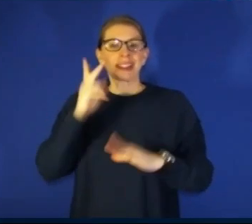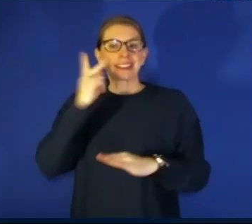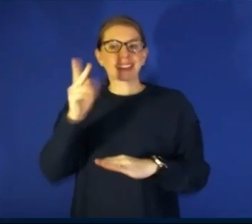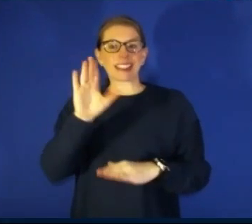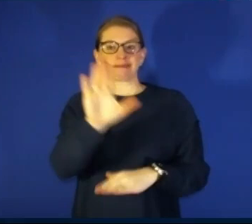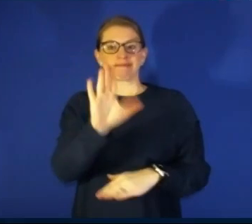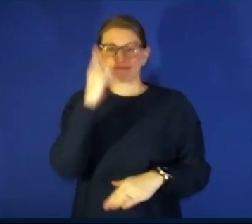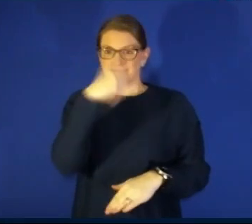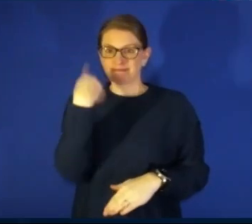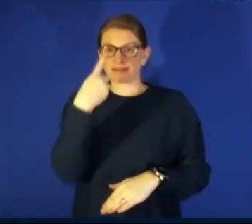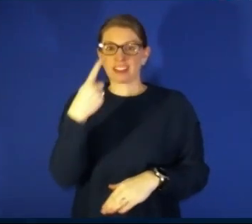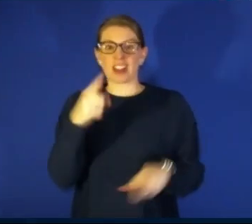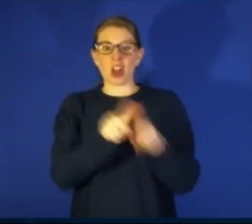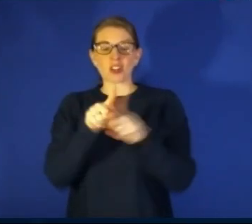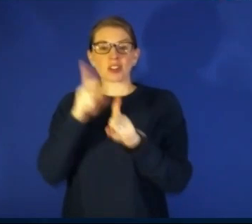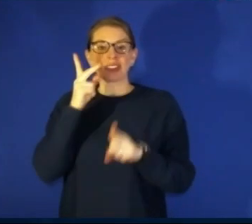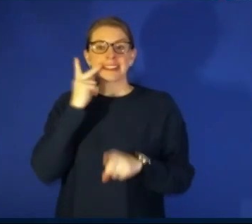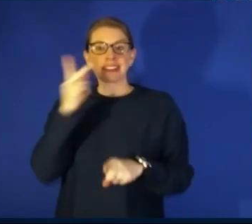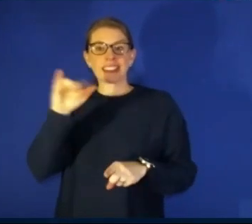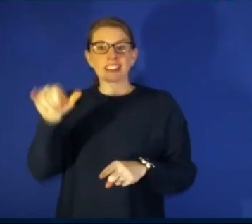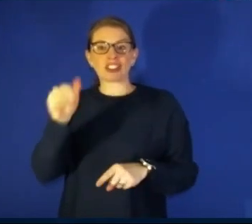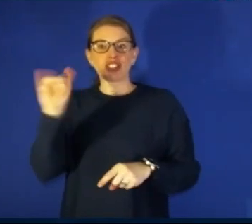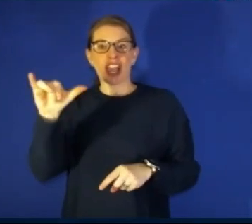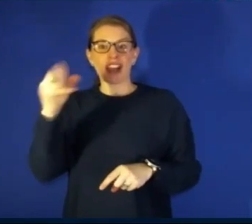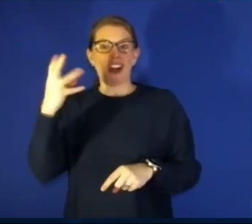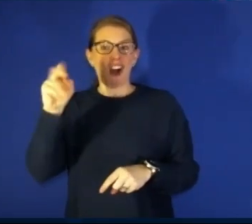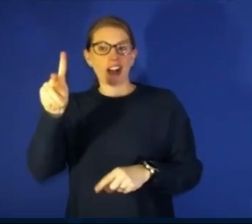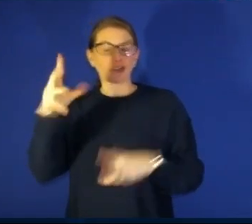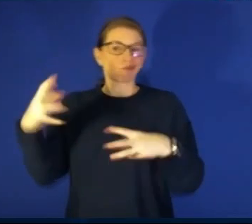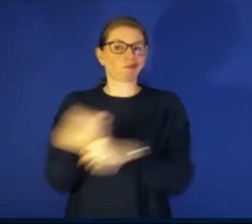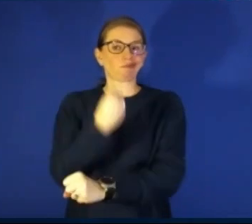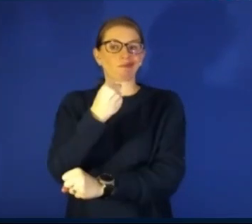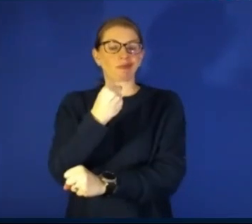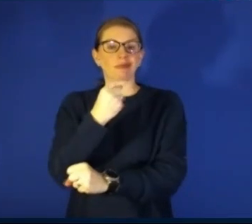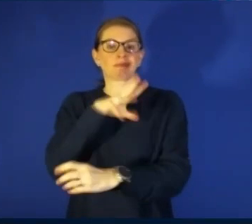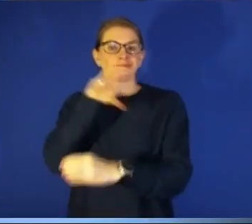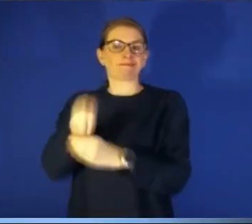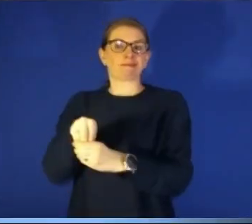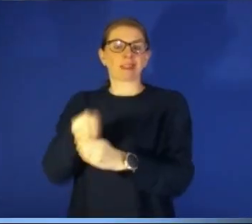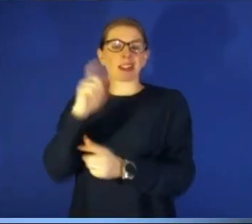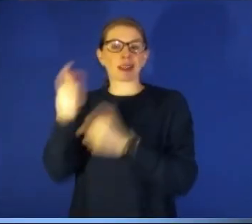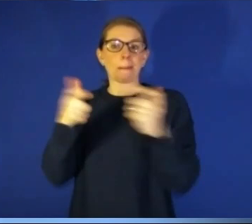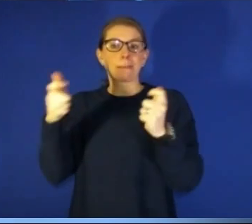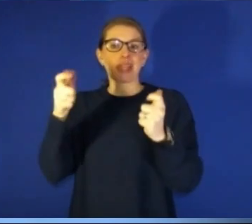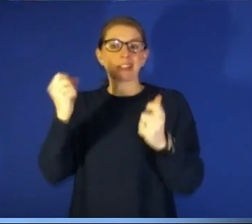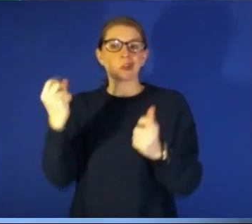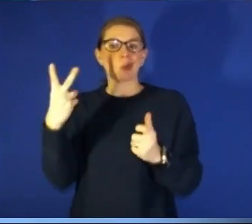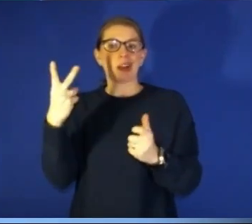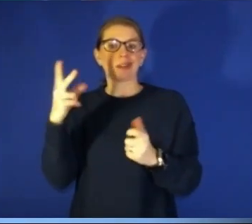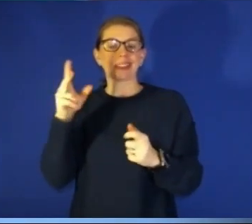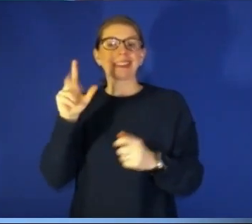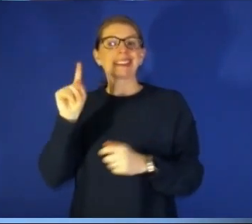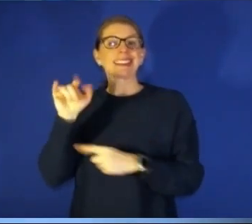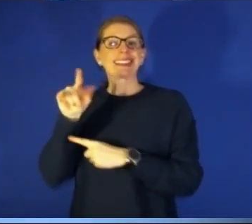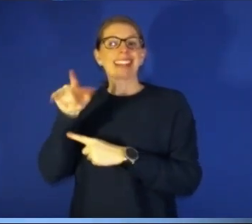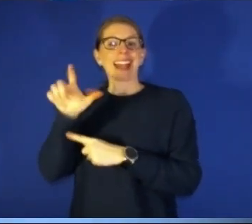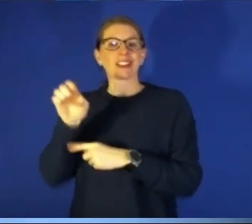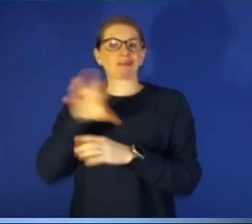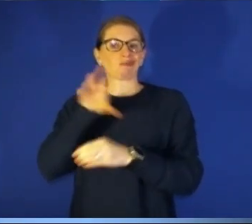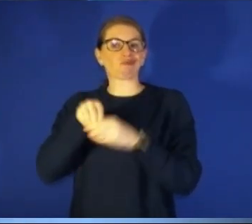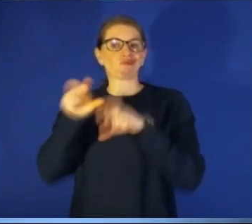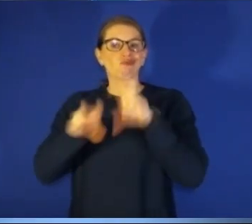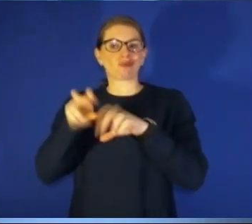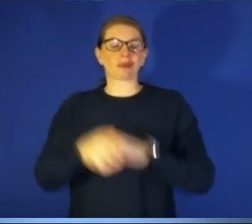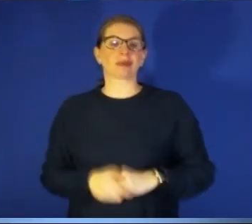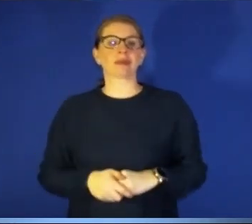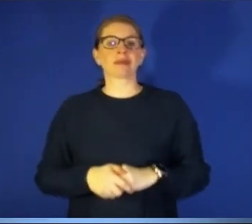that Jayhawks, they pulled off a win to capture a part of the Big 12 title. So that was a great night. Dr. Hawkinson, giving you a round of applause this